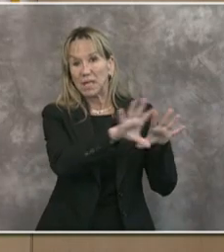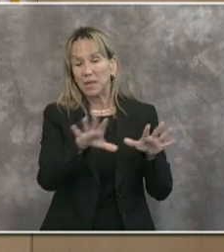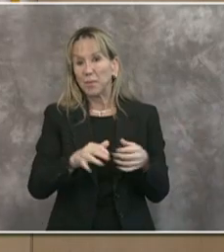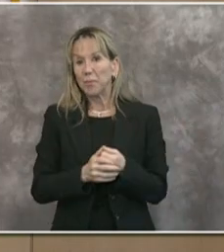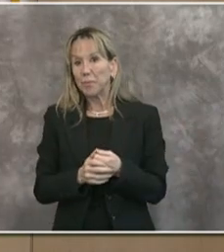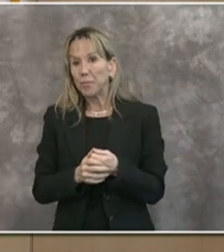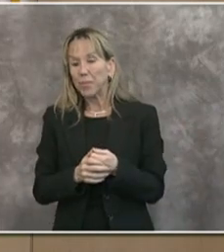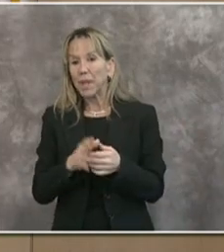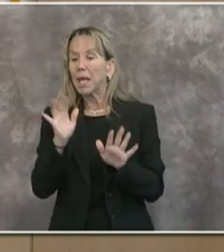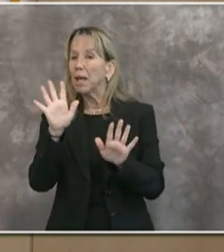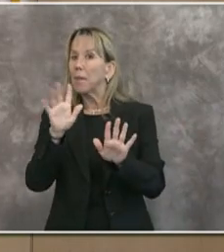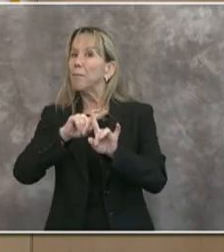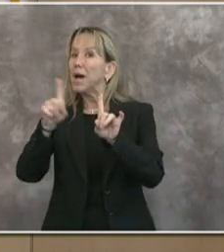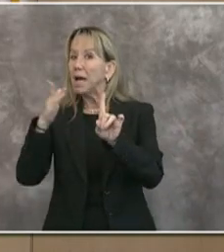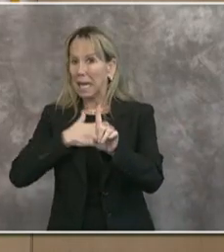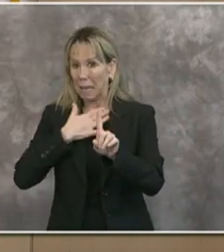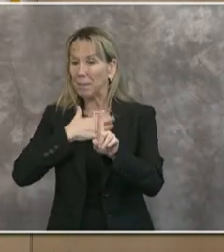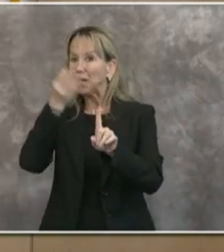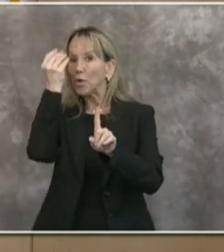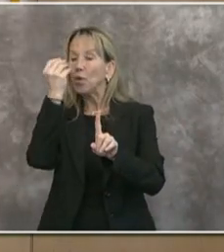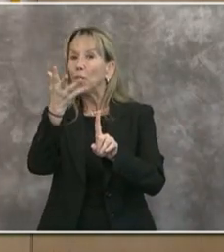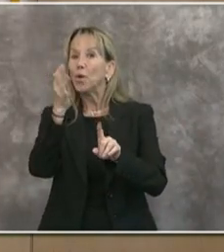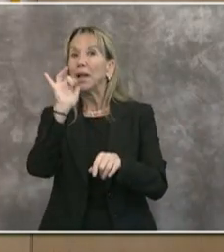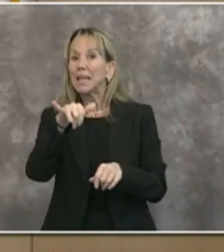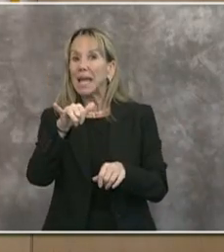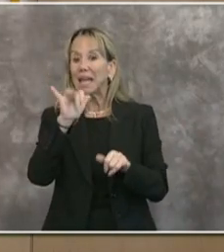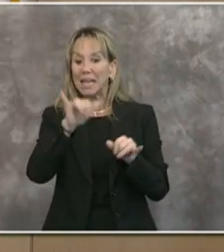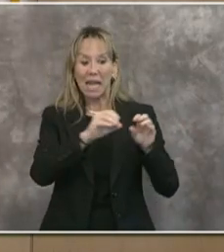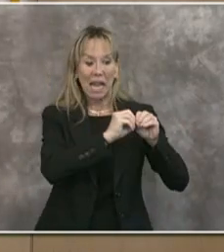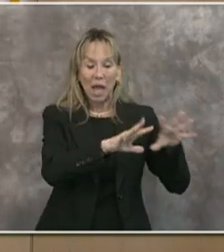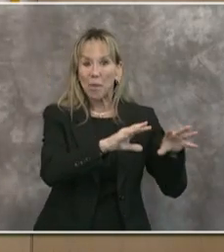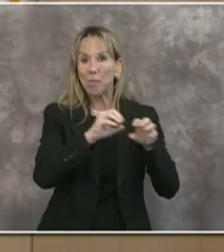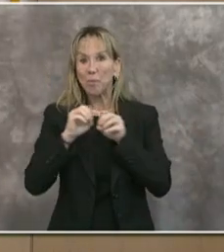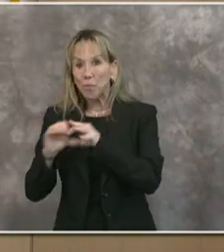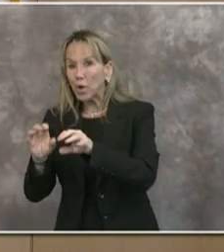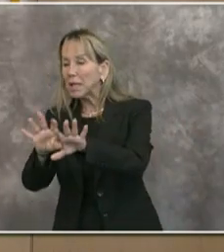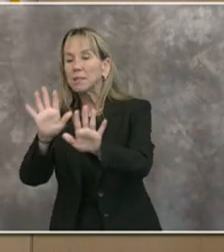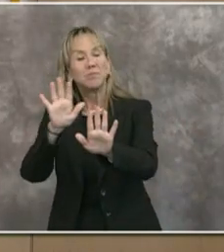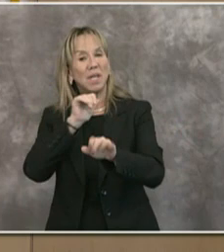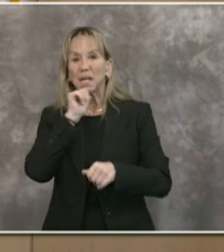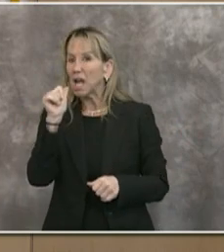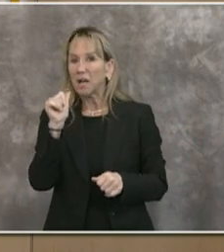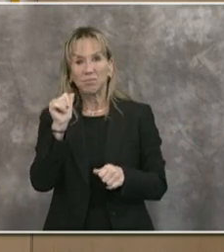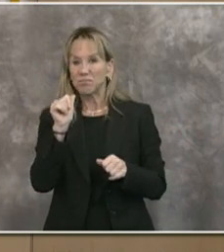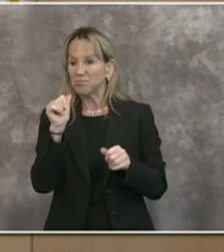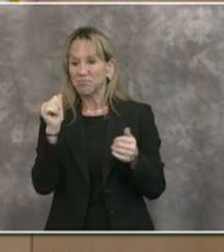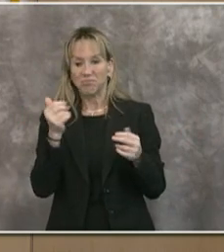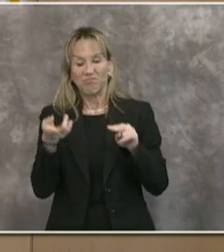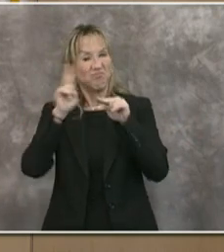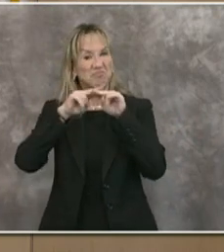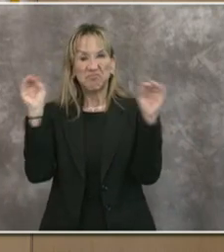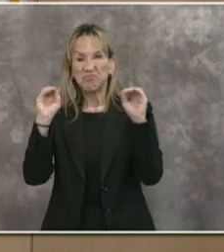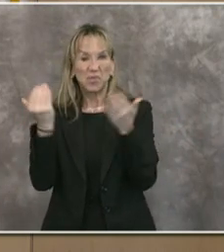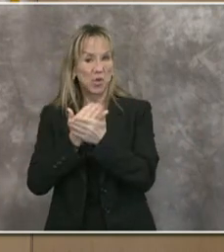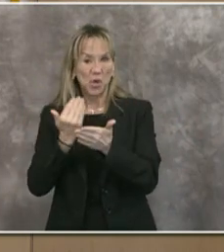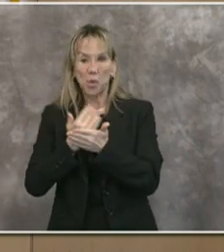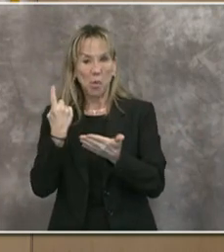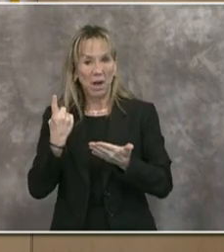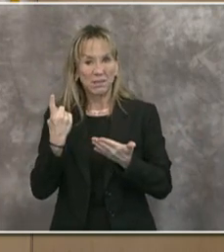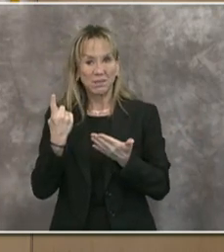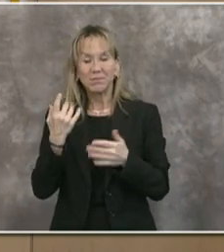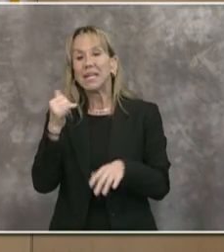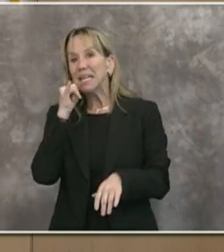And we are happy, however, to announce that these outbreaks do not include any new outbreaks